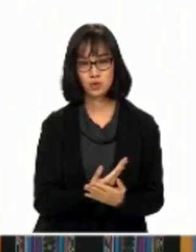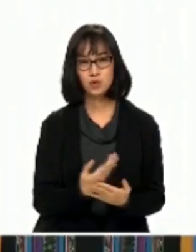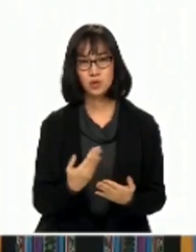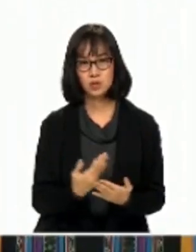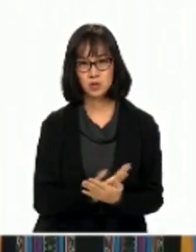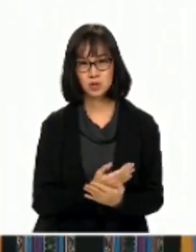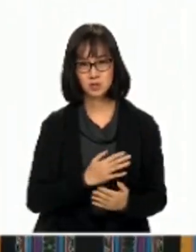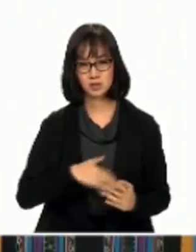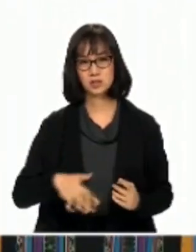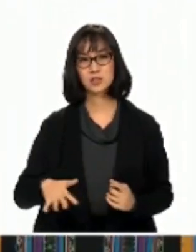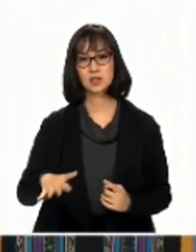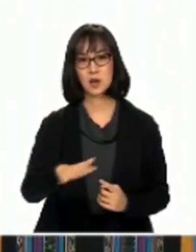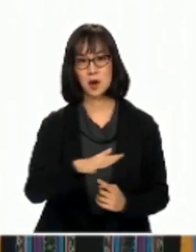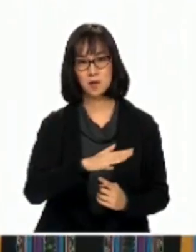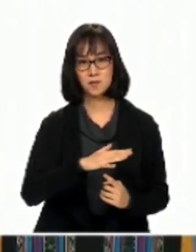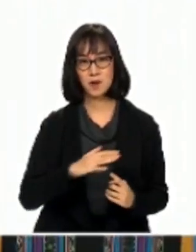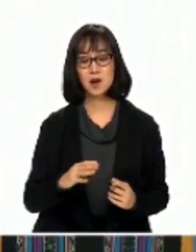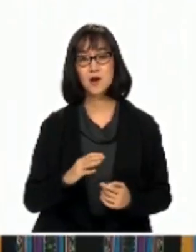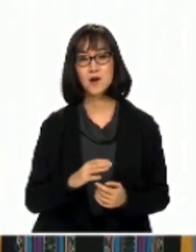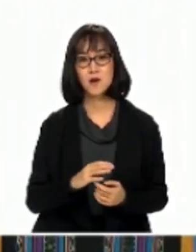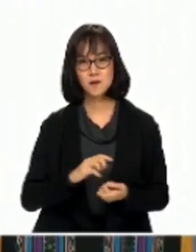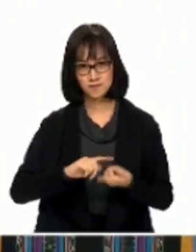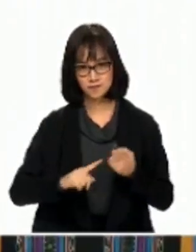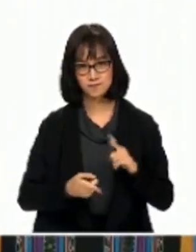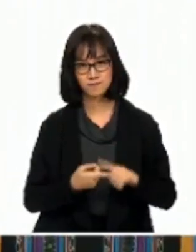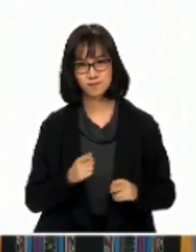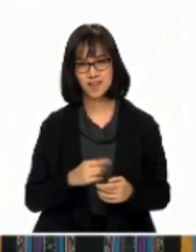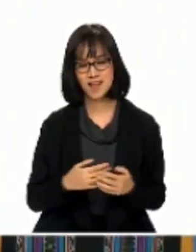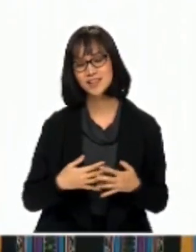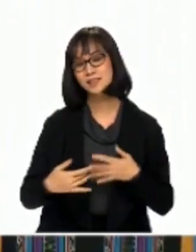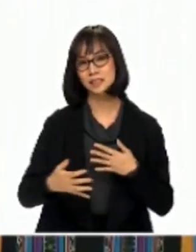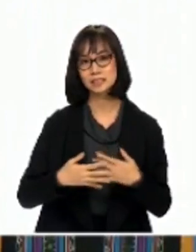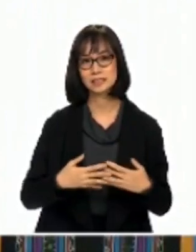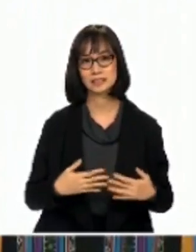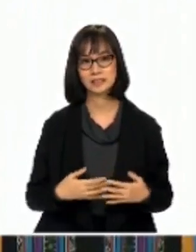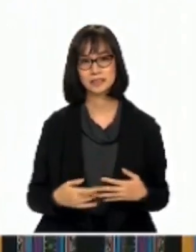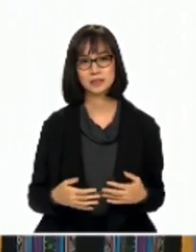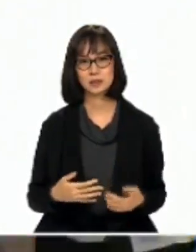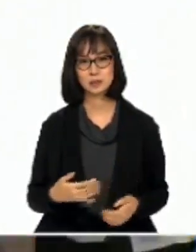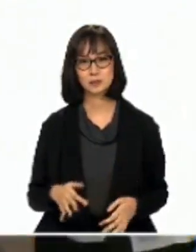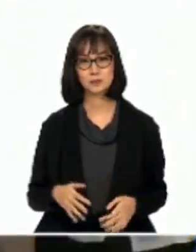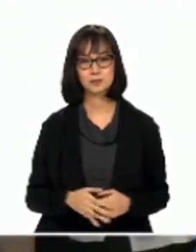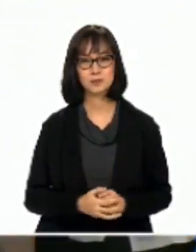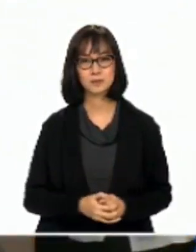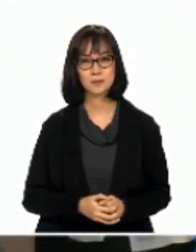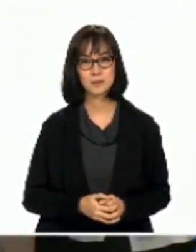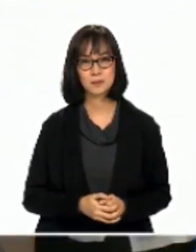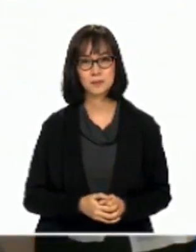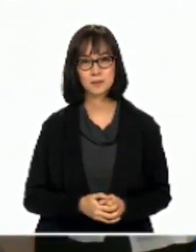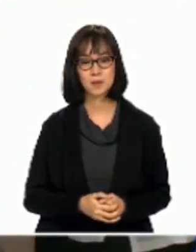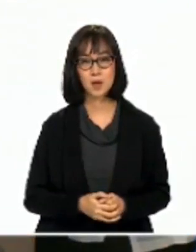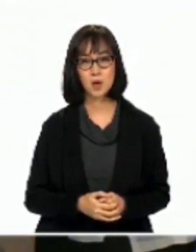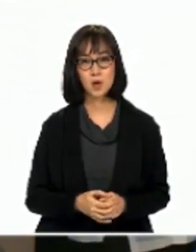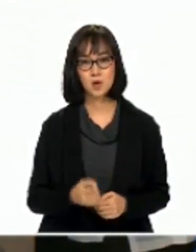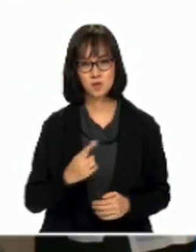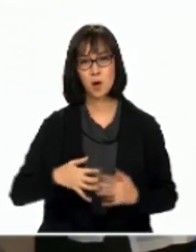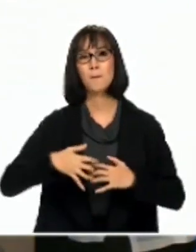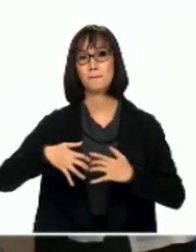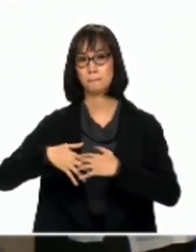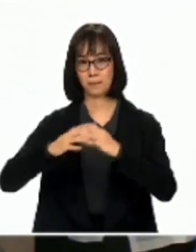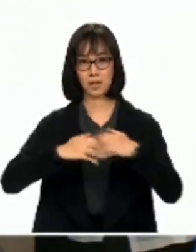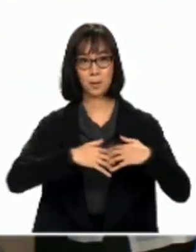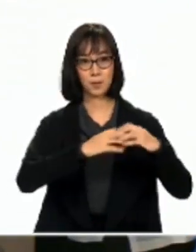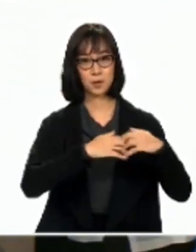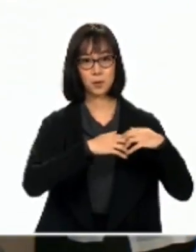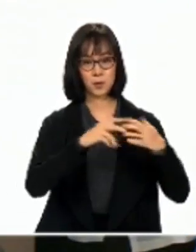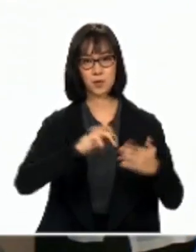environmental friendly, whatever that means. So the build